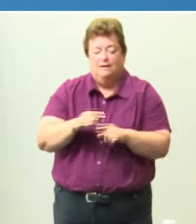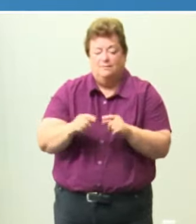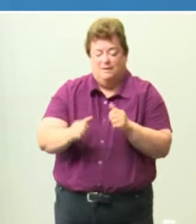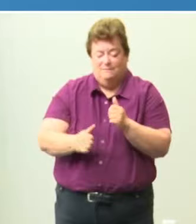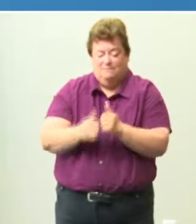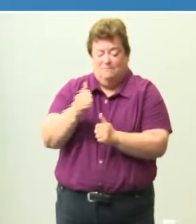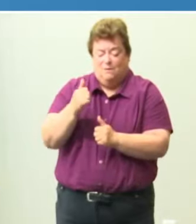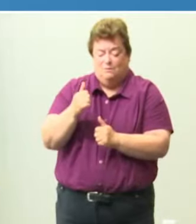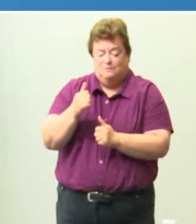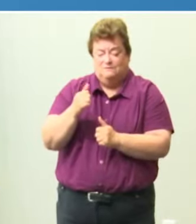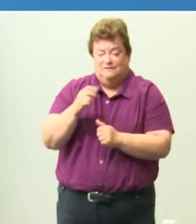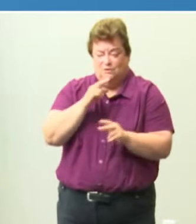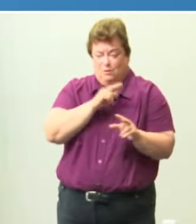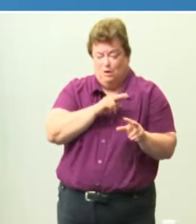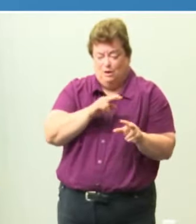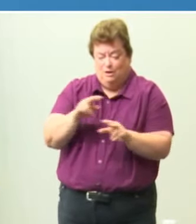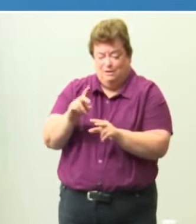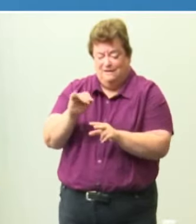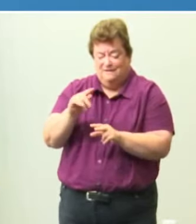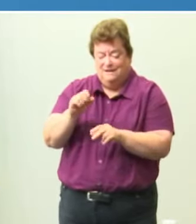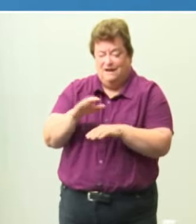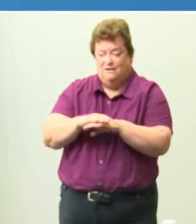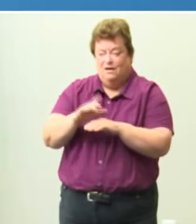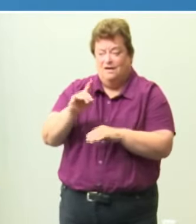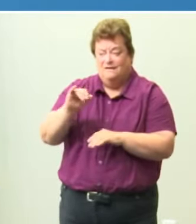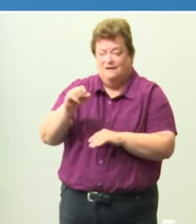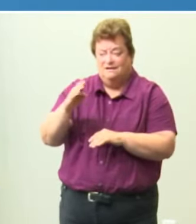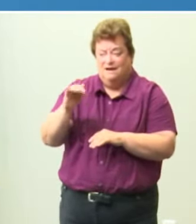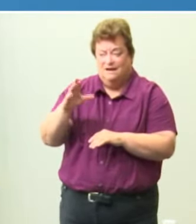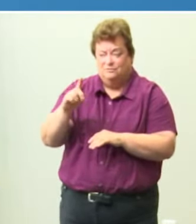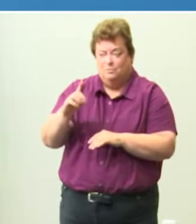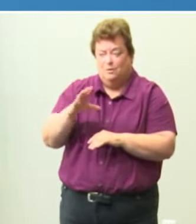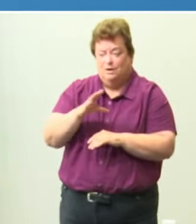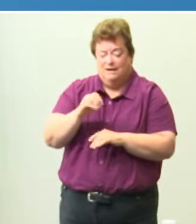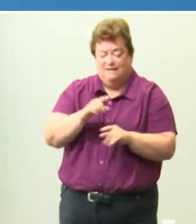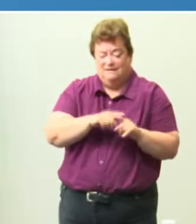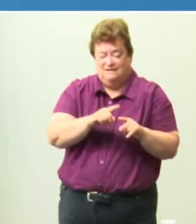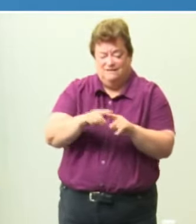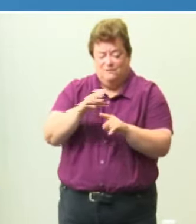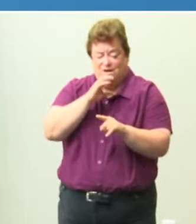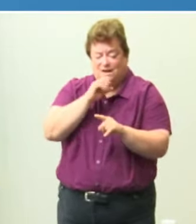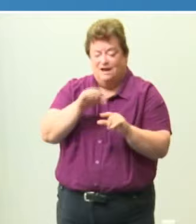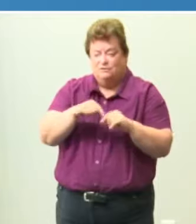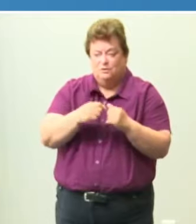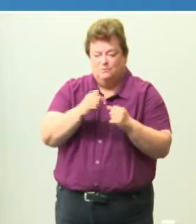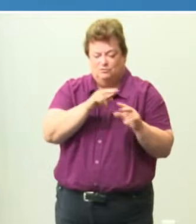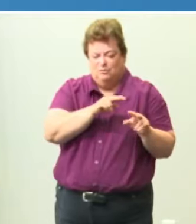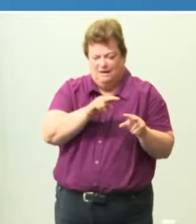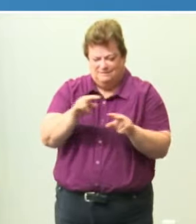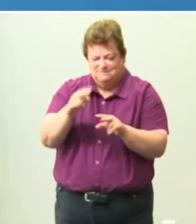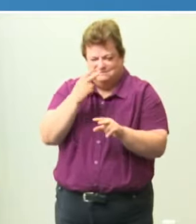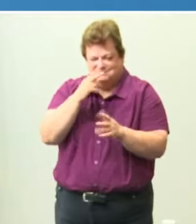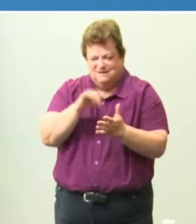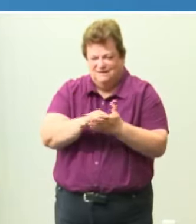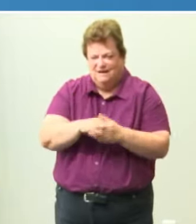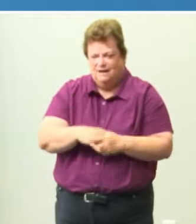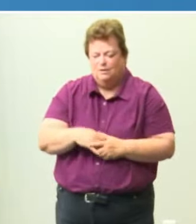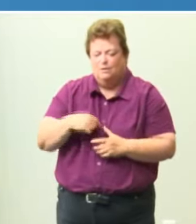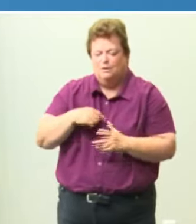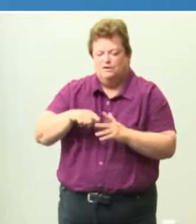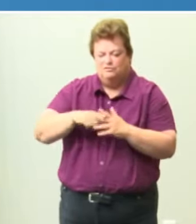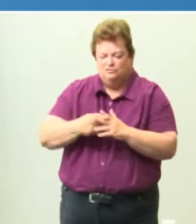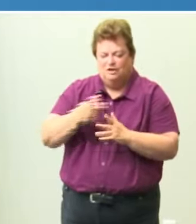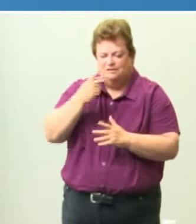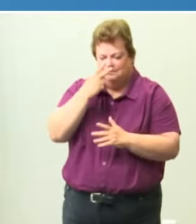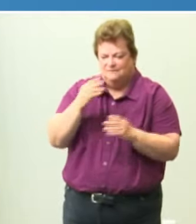primarily a lot, if you look at the data on the dashboard in that very age group that you're talking about, Matt, we're starting to see more people